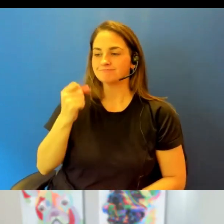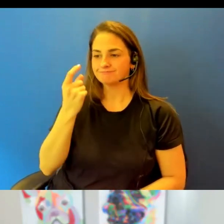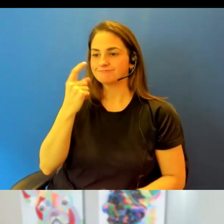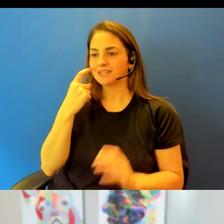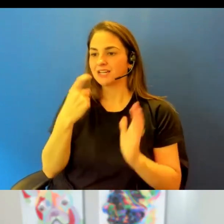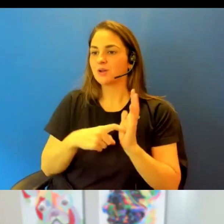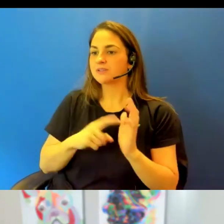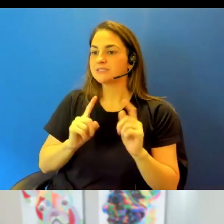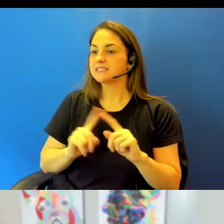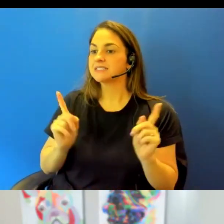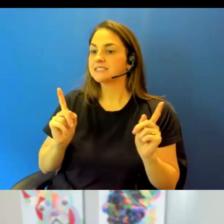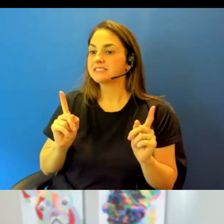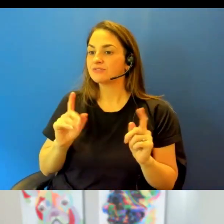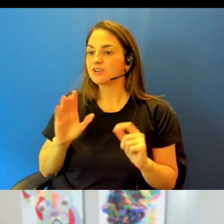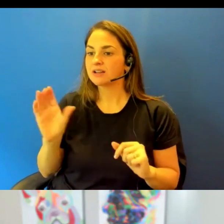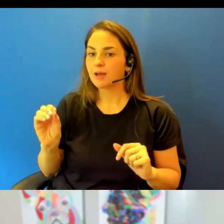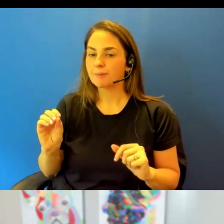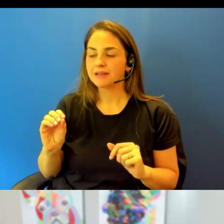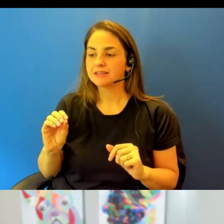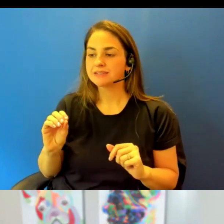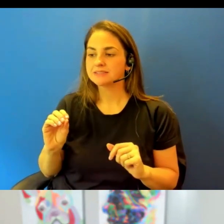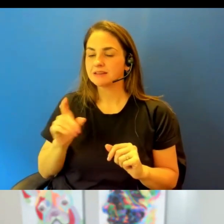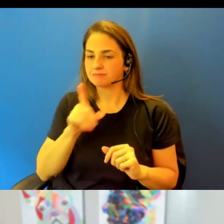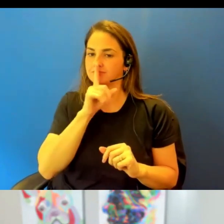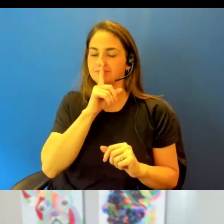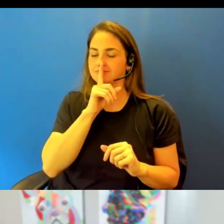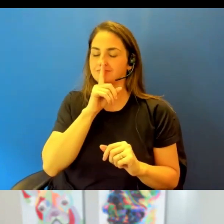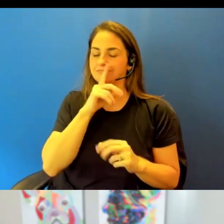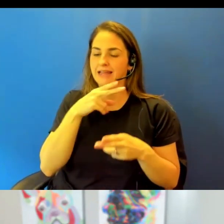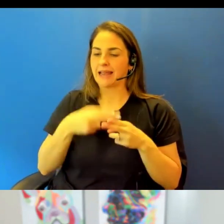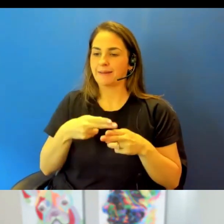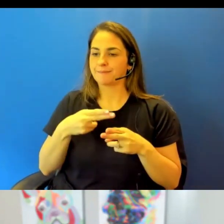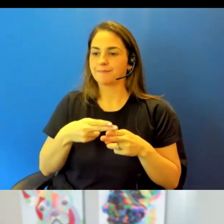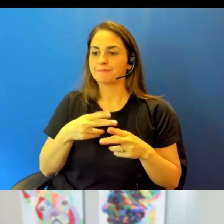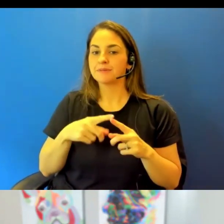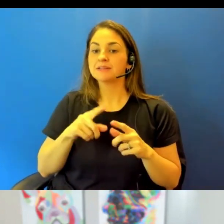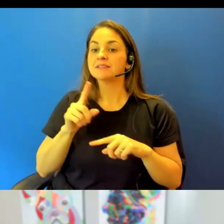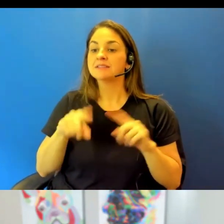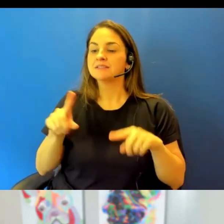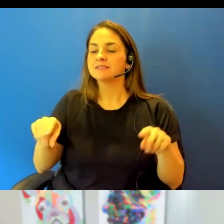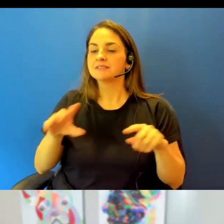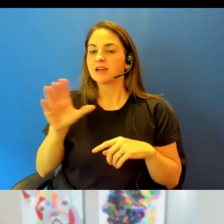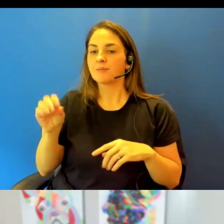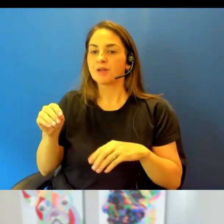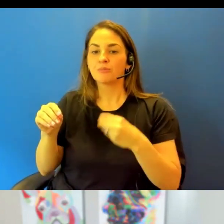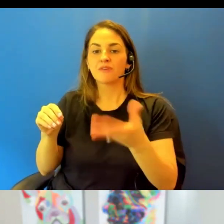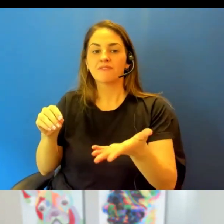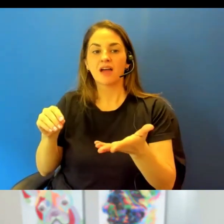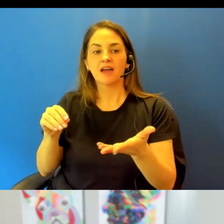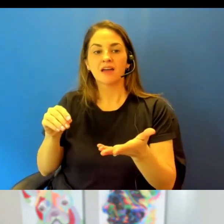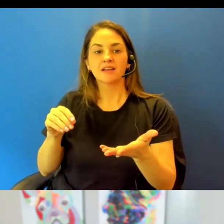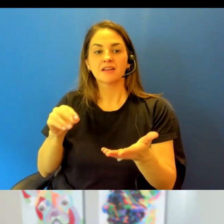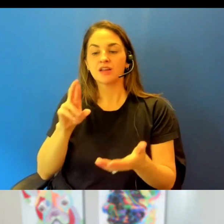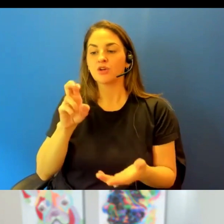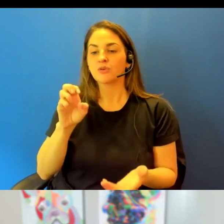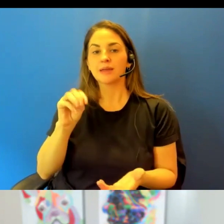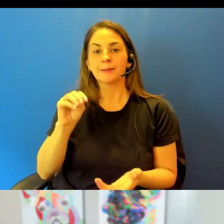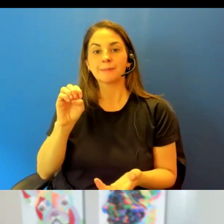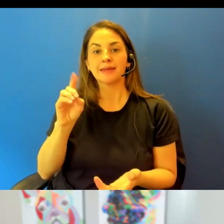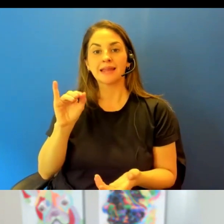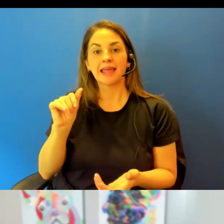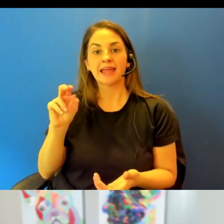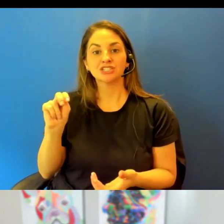different companies that, and I'm not going to name them right now, but various companies that provide remediation services for